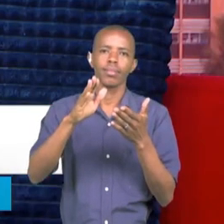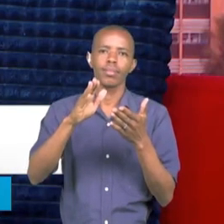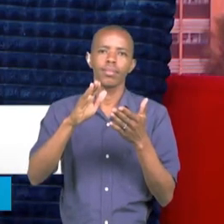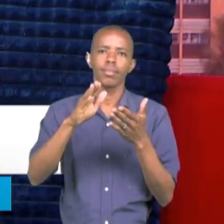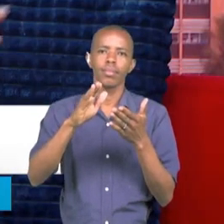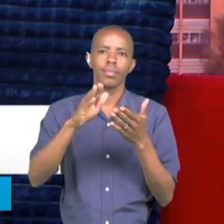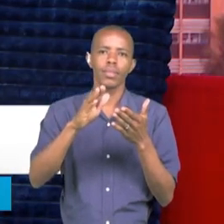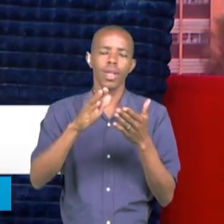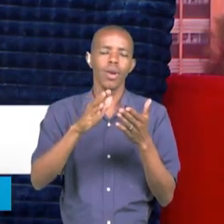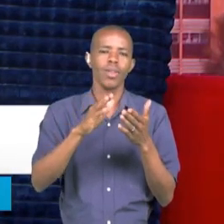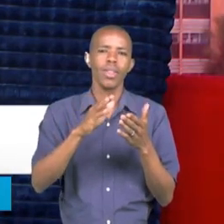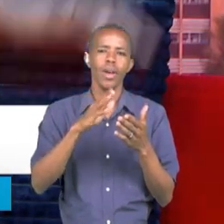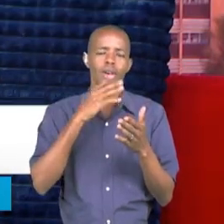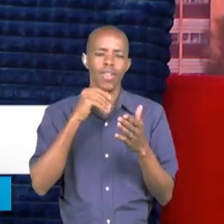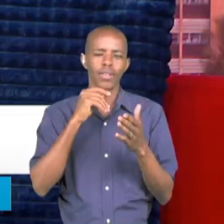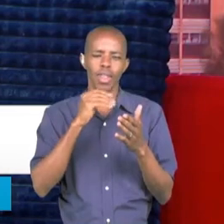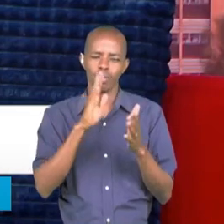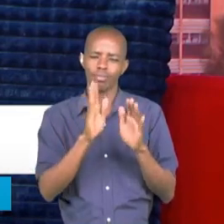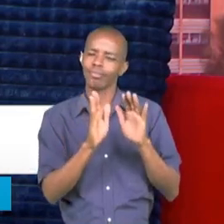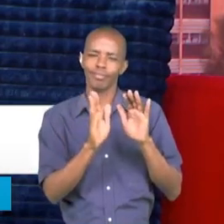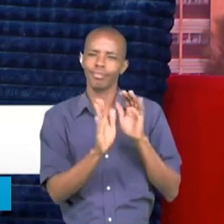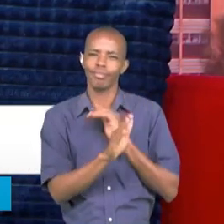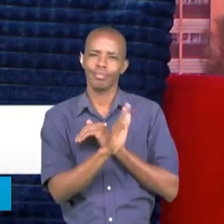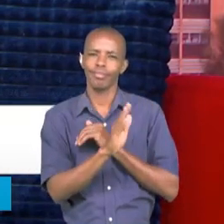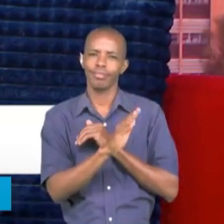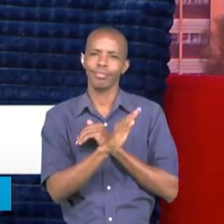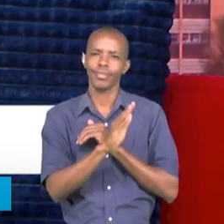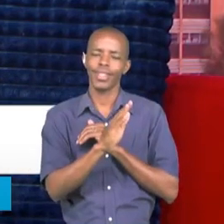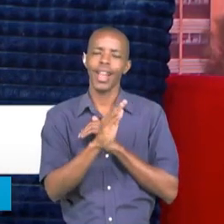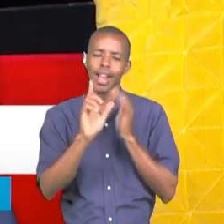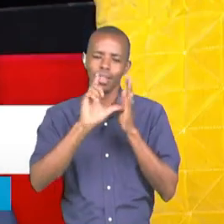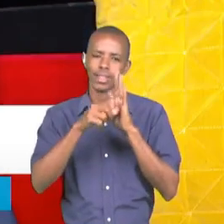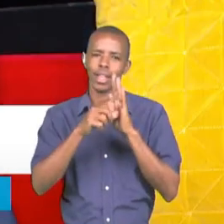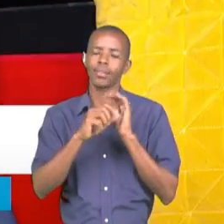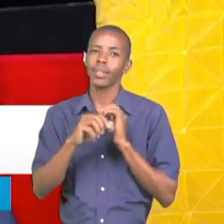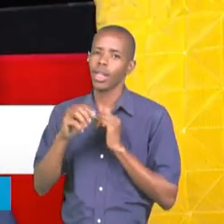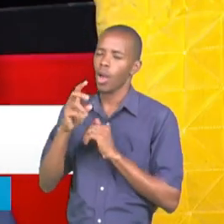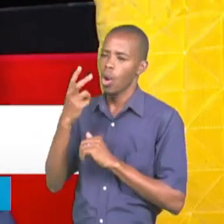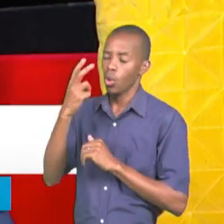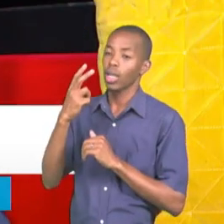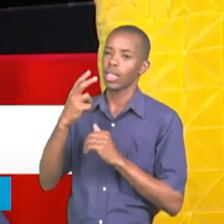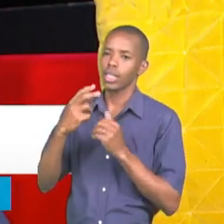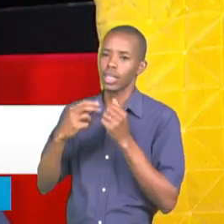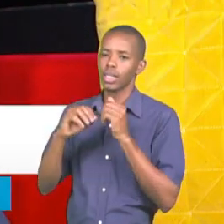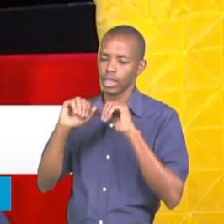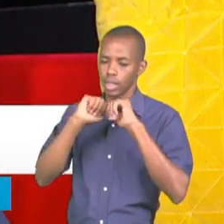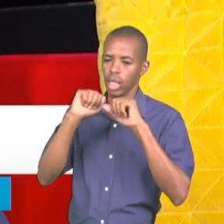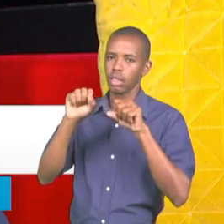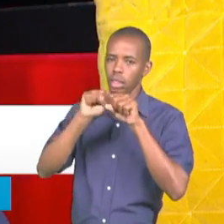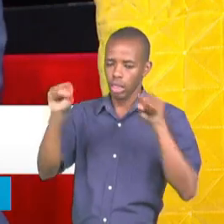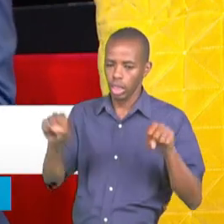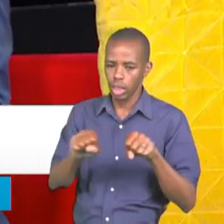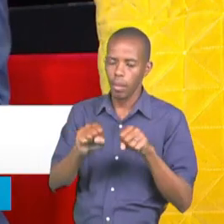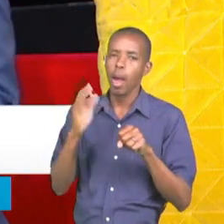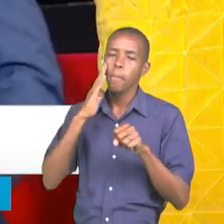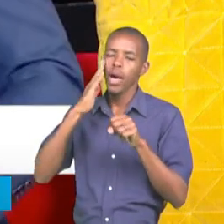Apo pati ya baba tuta. Sorry for another day. Okay, now looking at the support system, your mom is here, supported you big